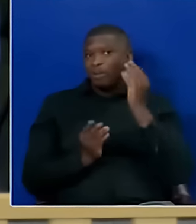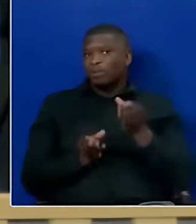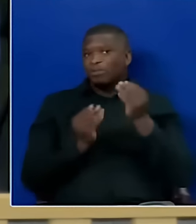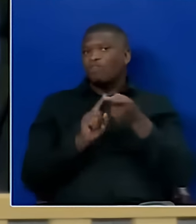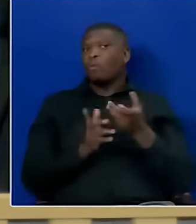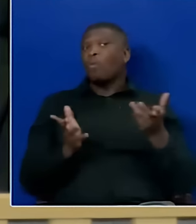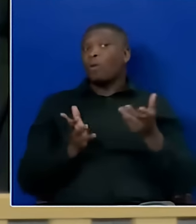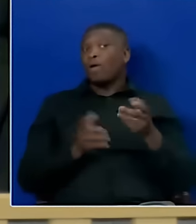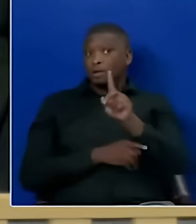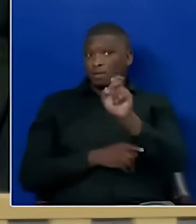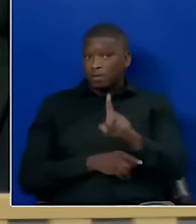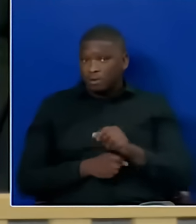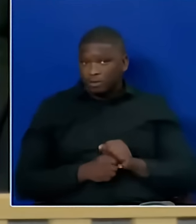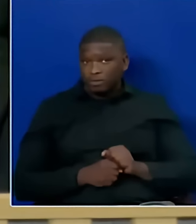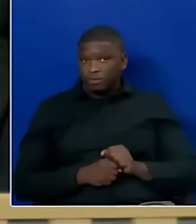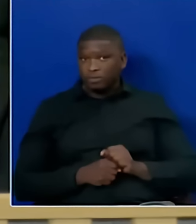of your statement?